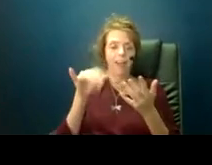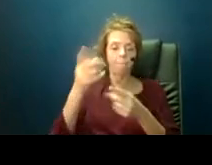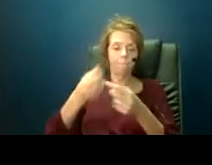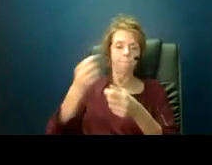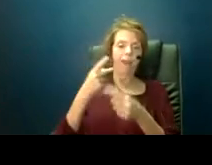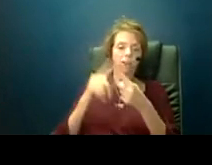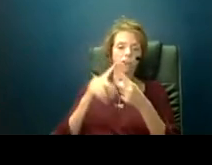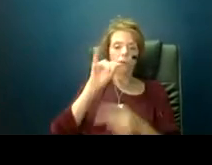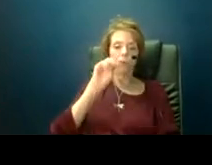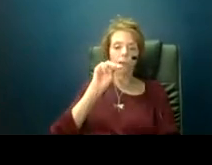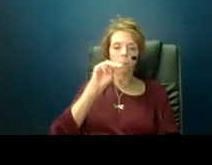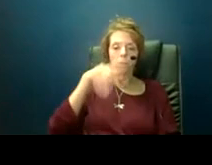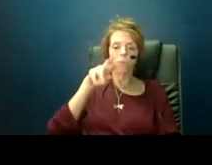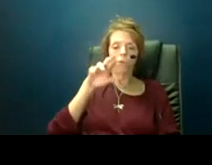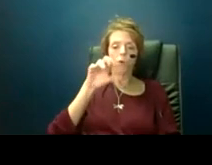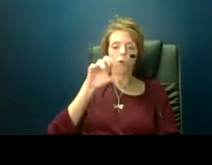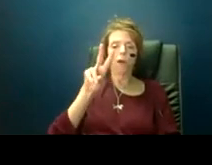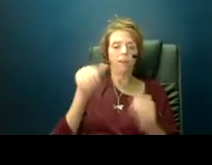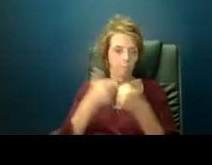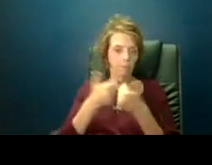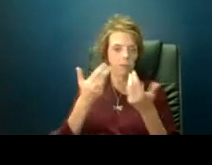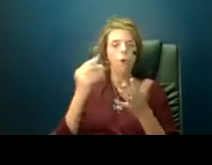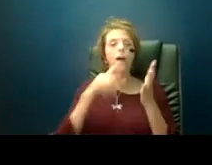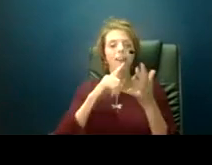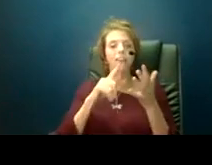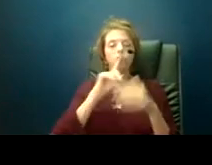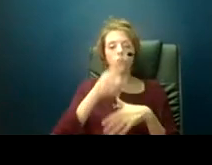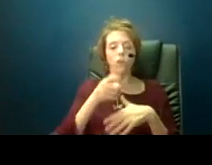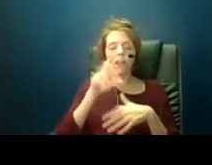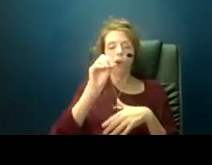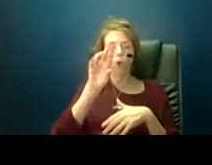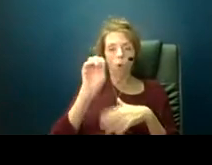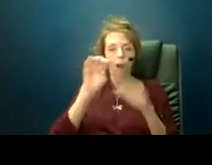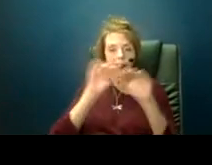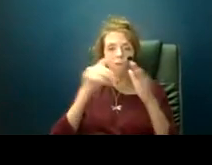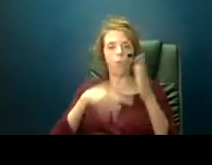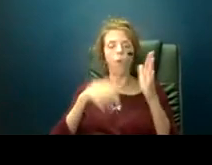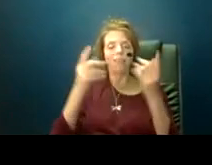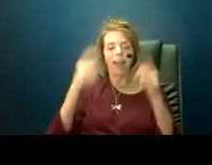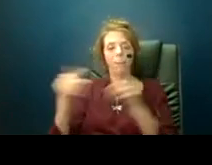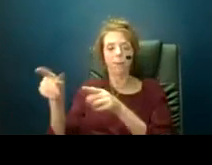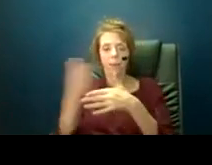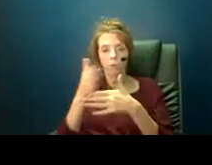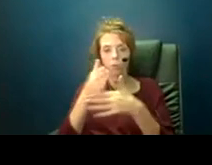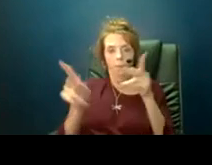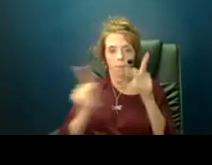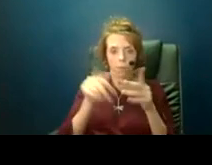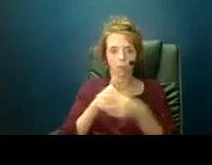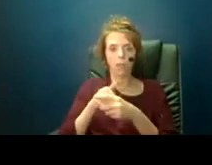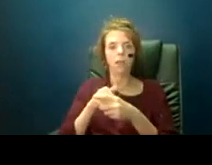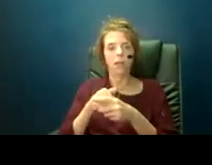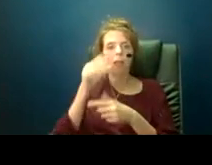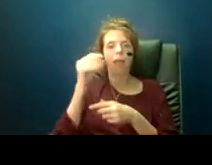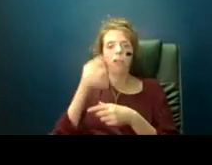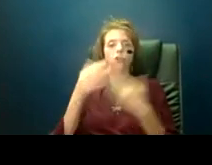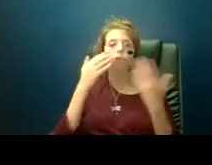improv games, like, what is really at a core level, what is happening between people? And you